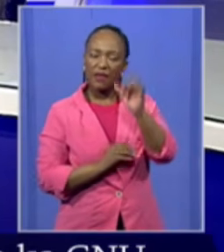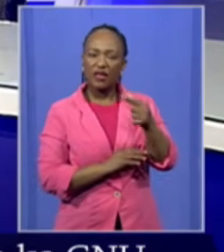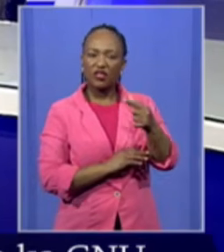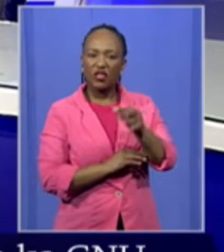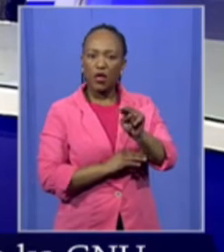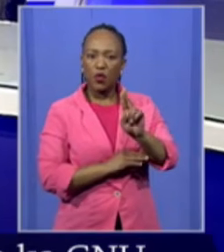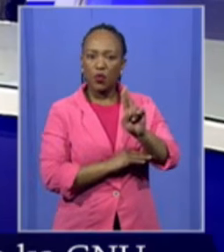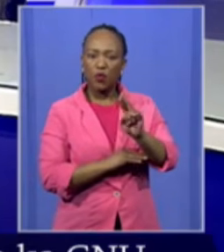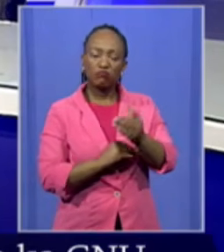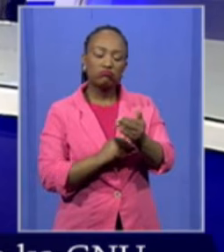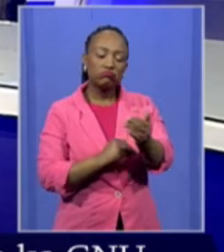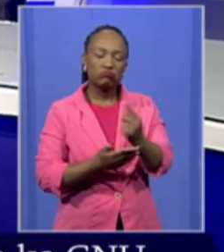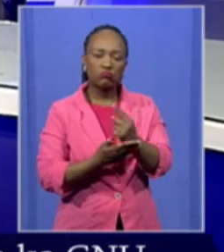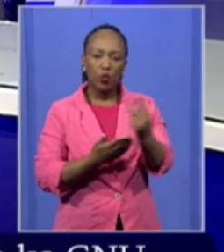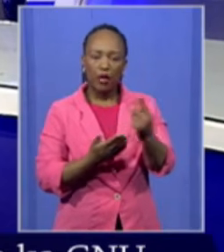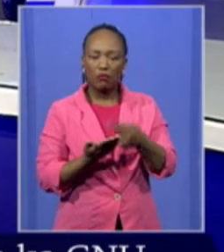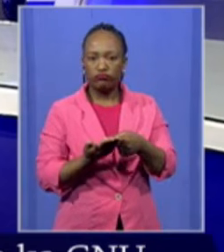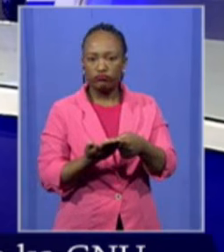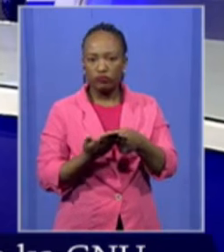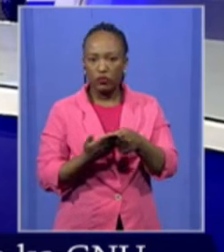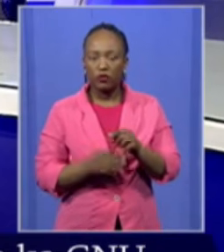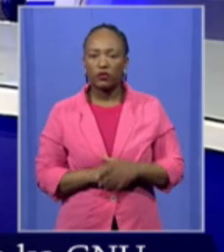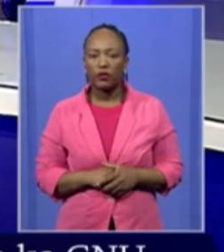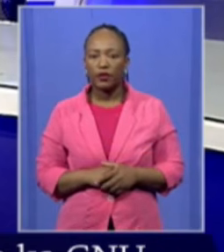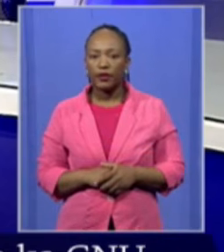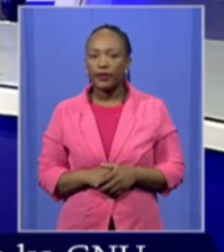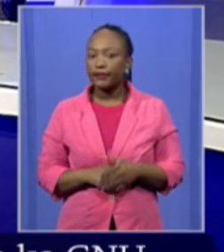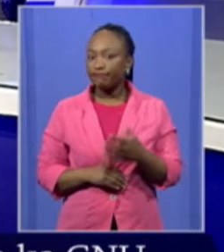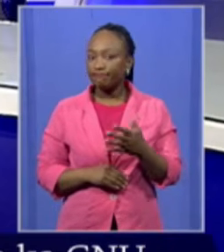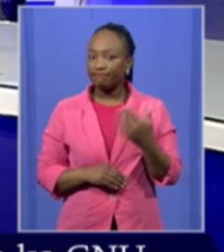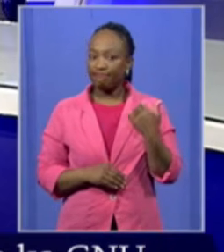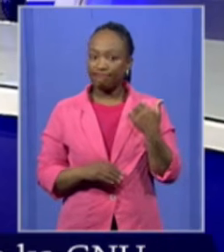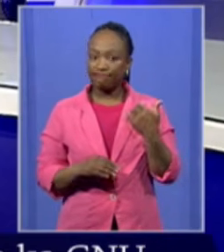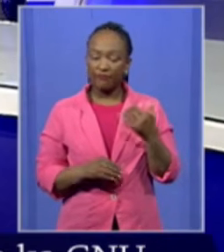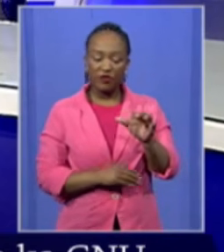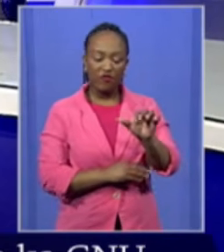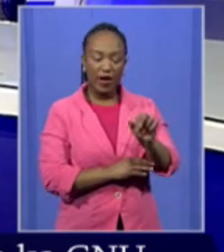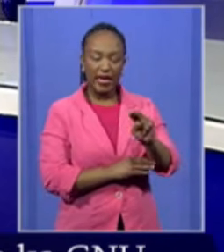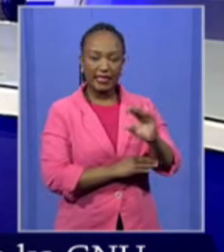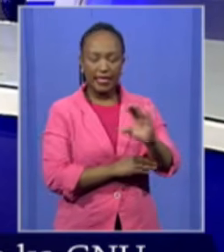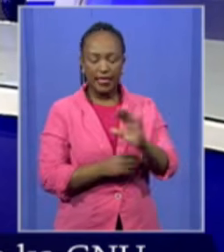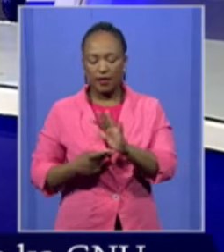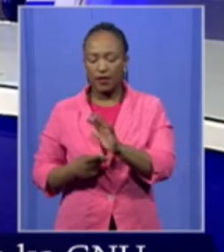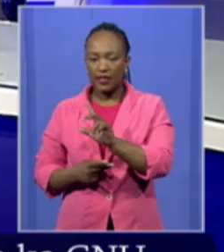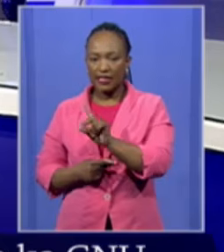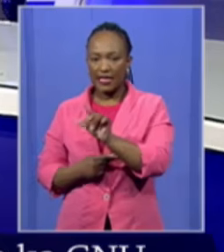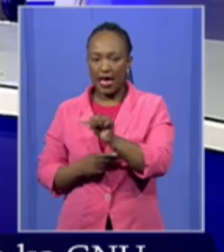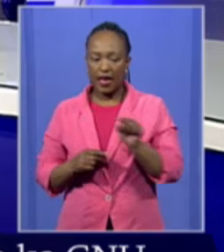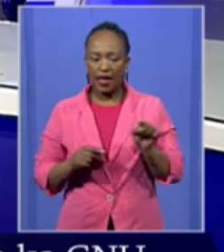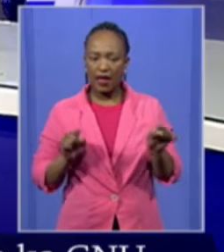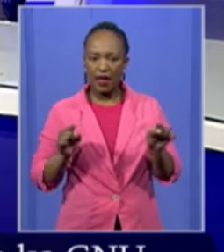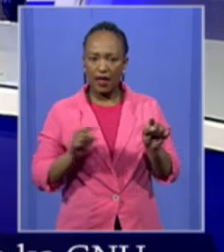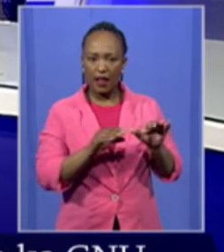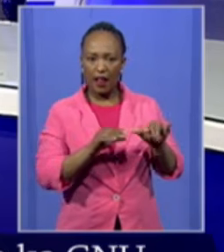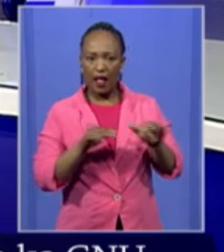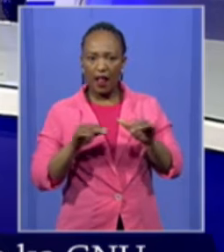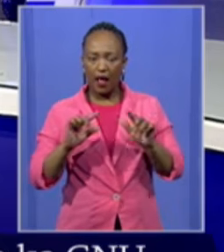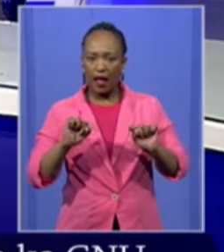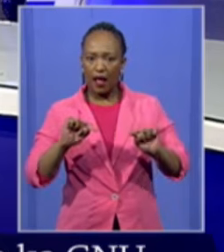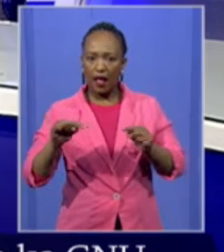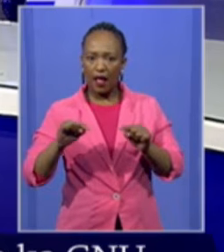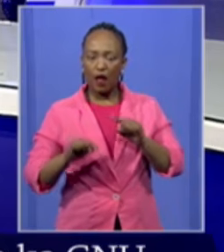tse tlang. Sena se latela dikamano tse dukehileng pakeng tsa ANC le DA ka mora ho lelekwa ha motlatsi